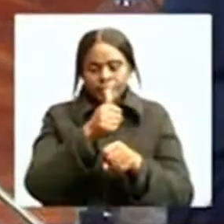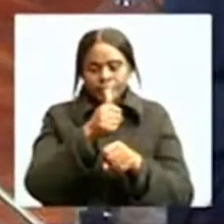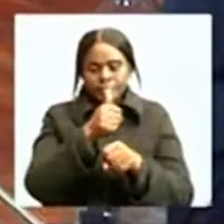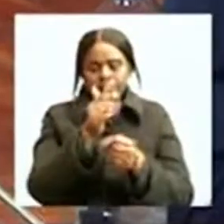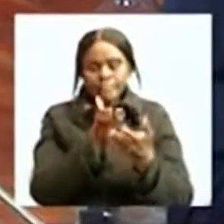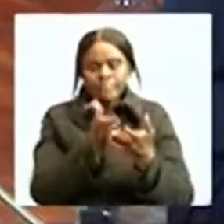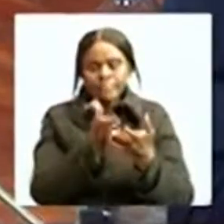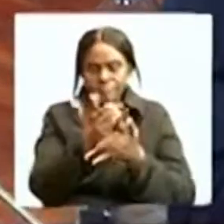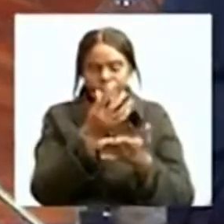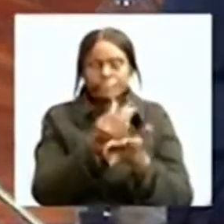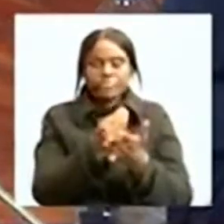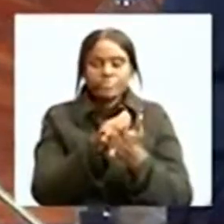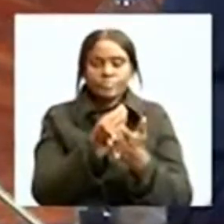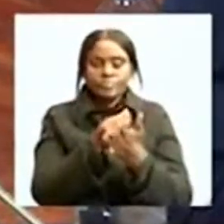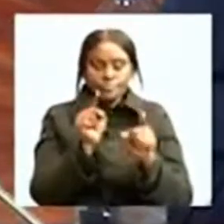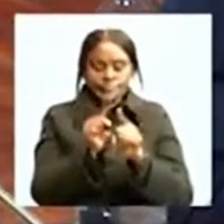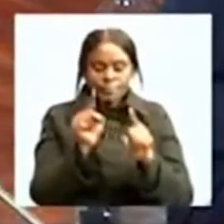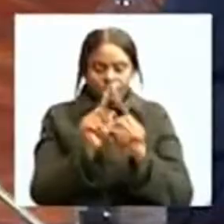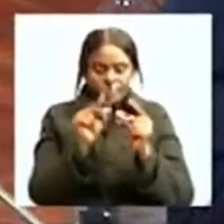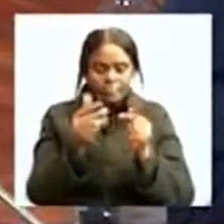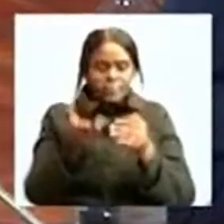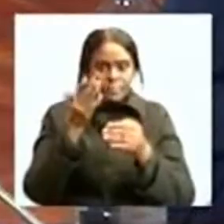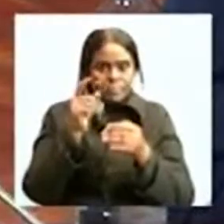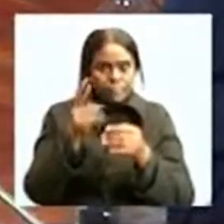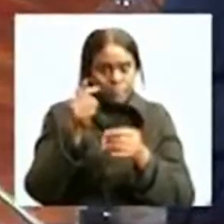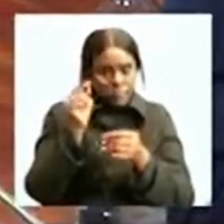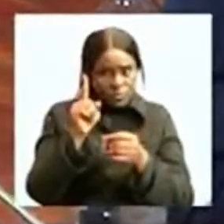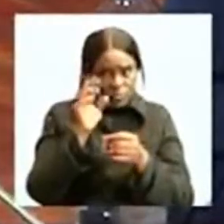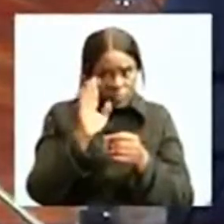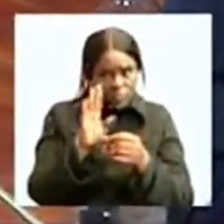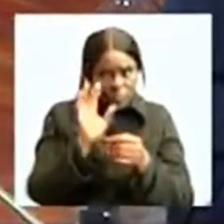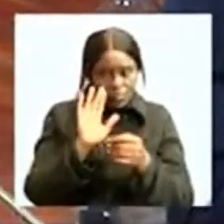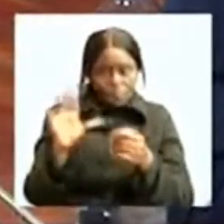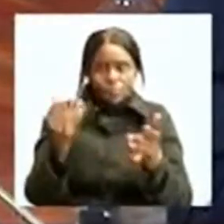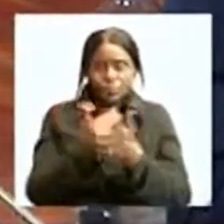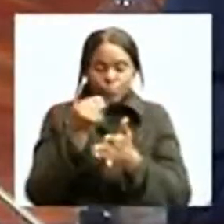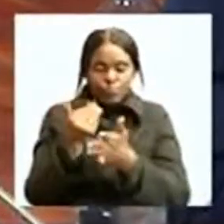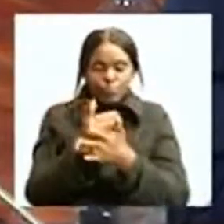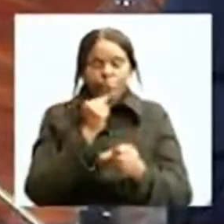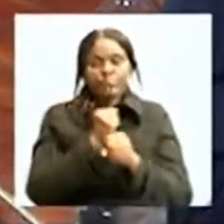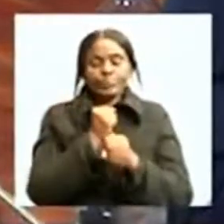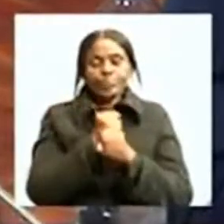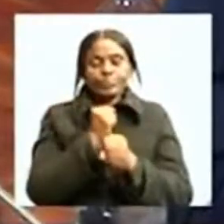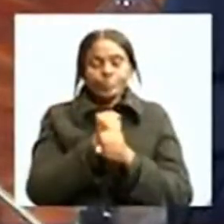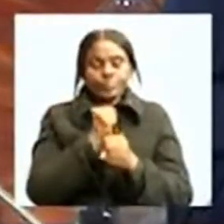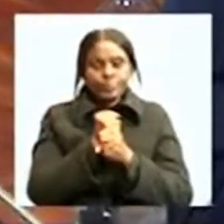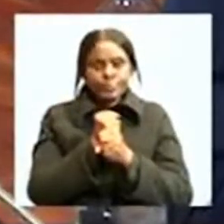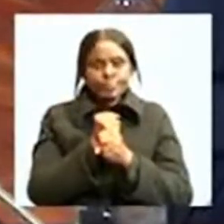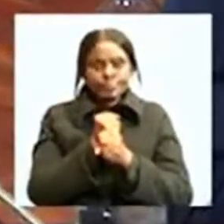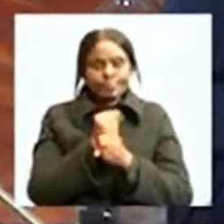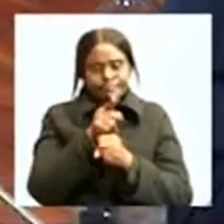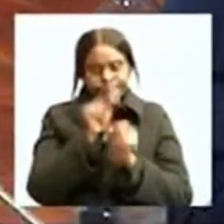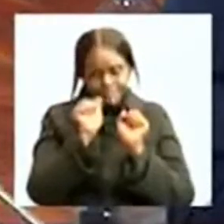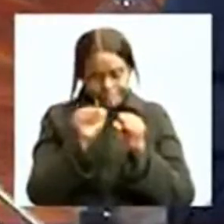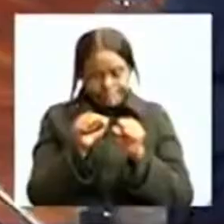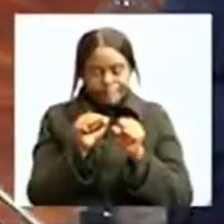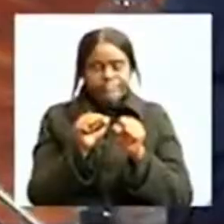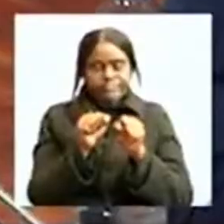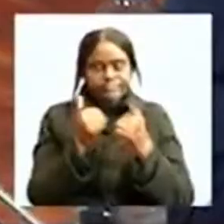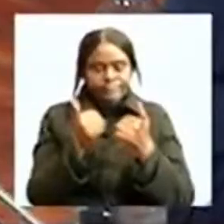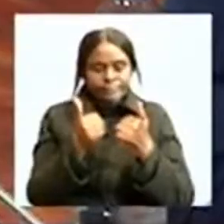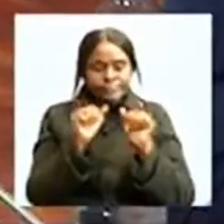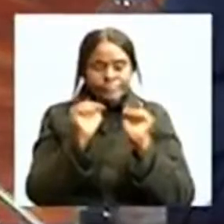recovery rate goes up. So I think that's one of the newest innovations. Being able to